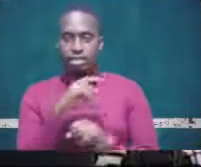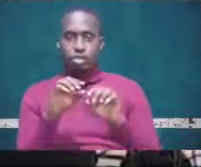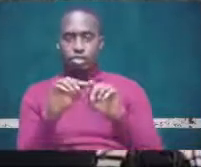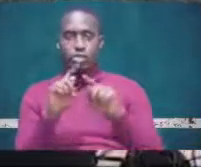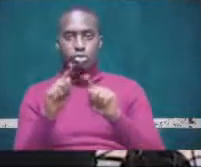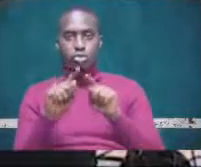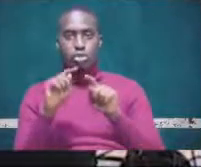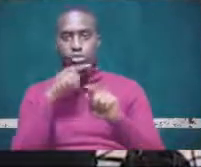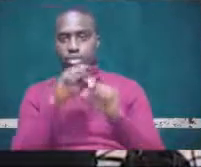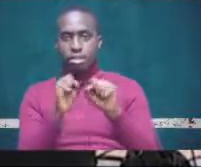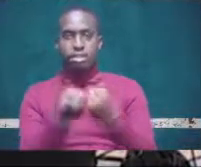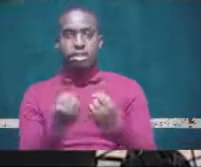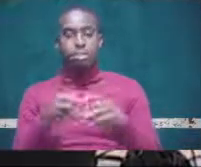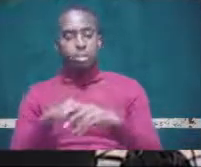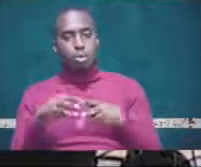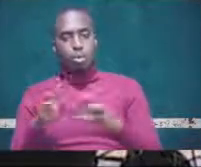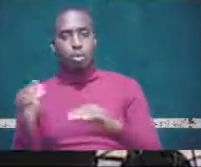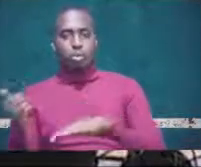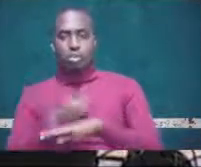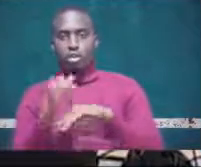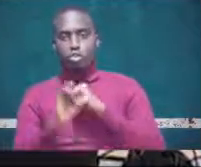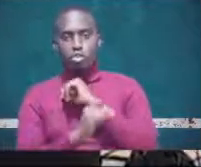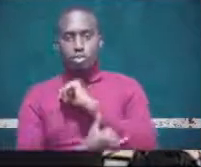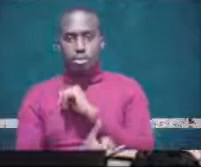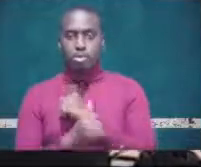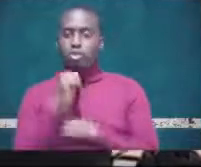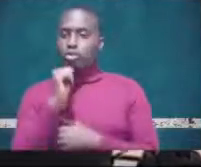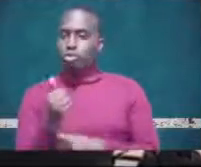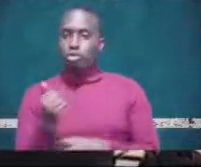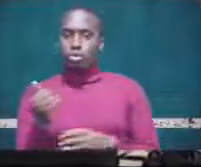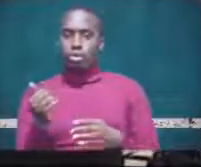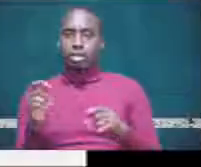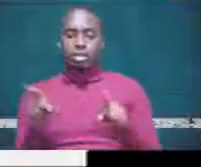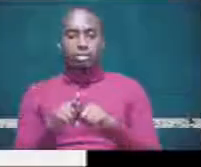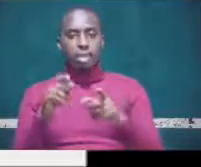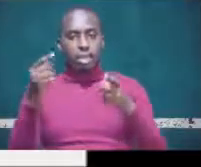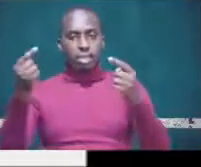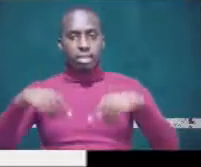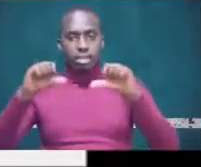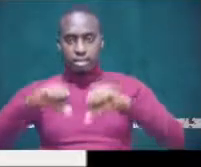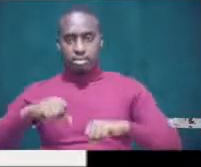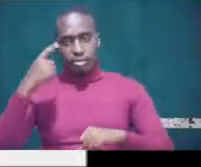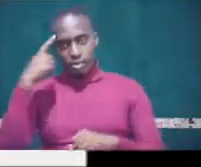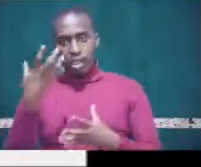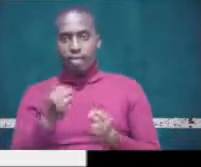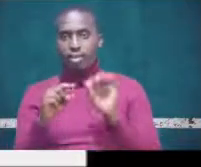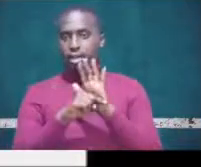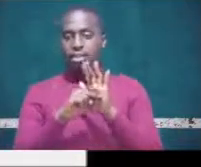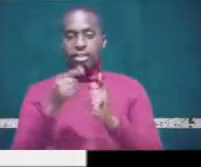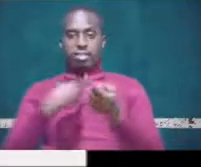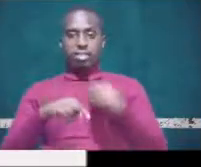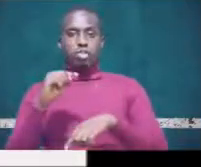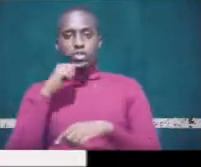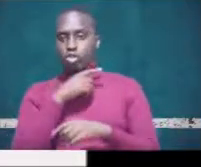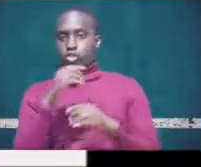in terms of job creation, as well as not harming the society, like having negative effects like social